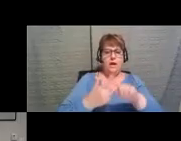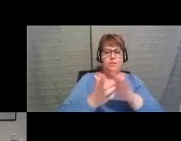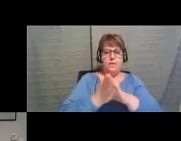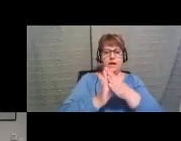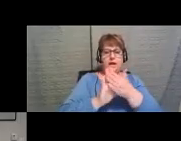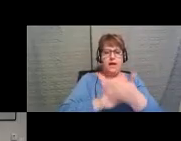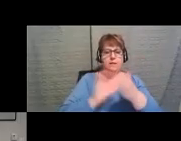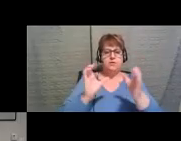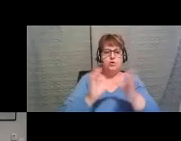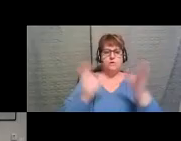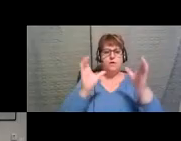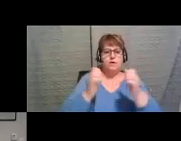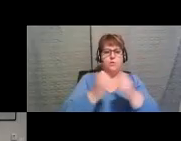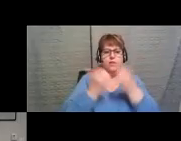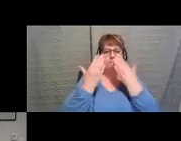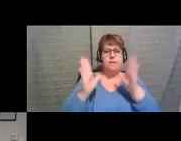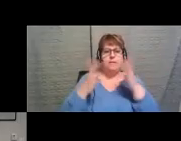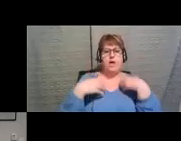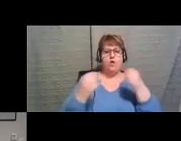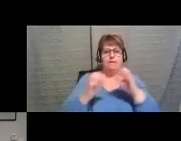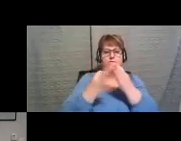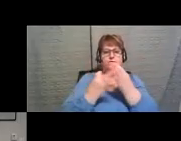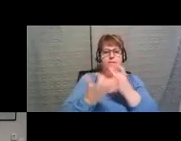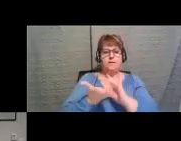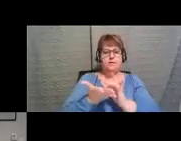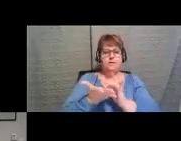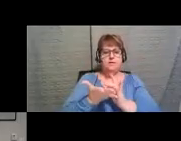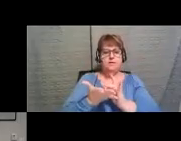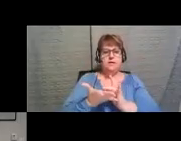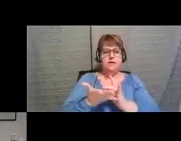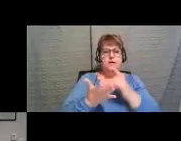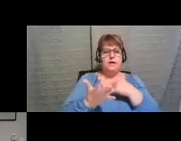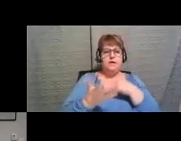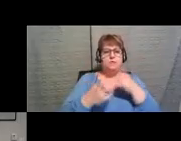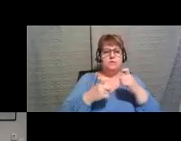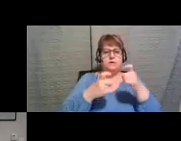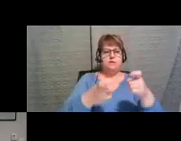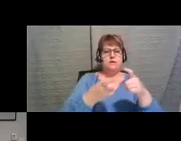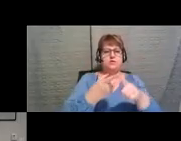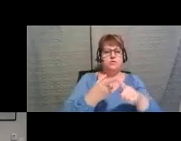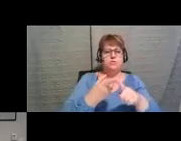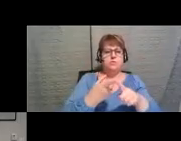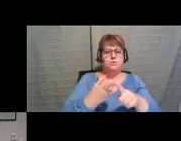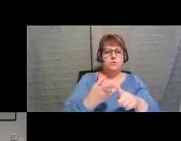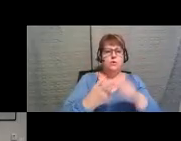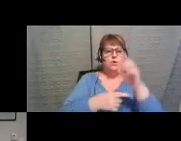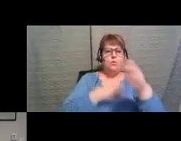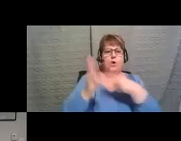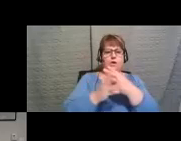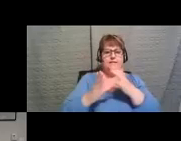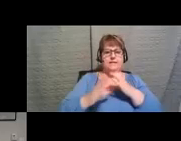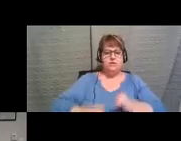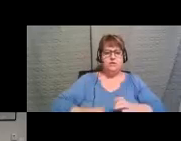He was recognized as the 2009 United Nations Association of the United States World Citizen and